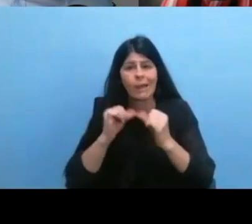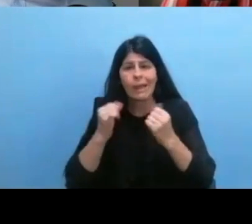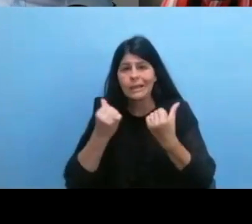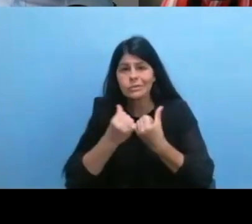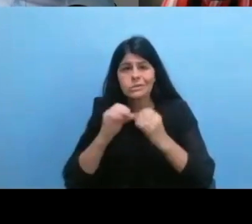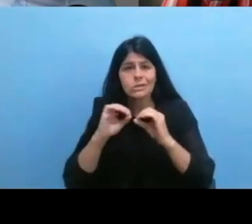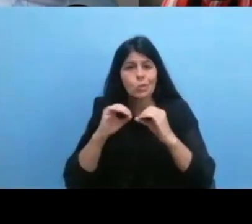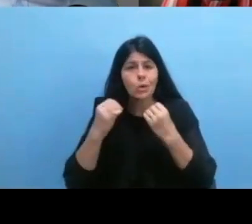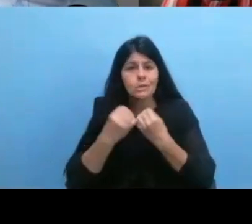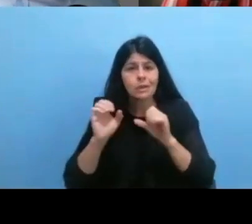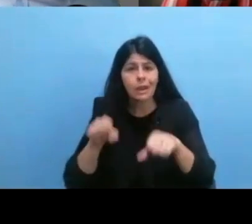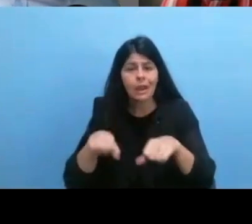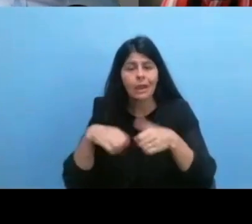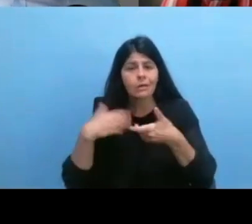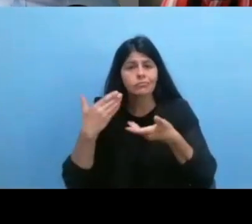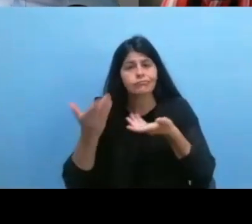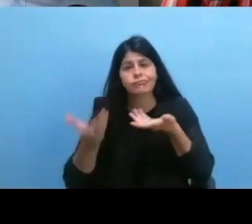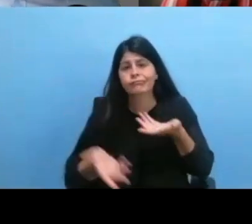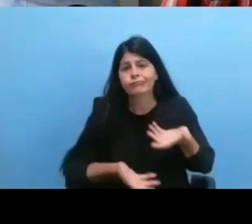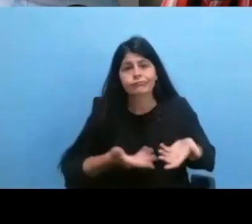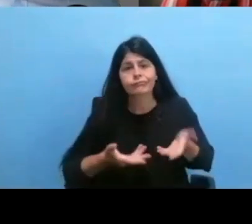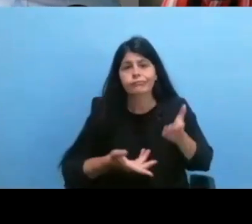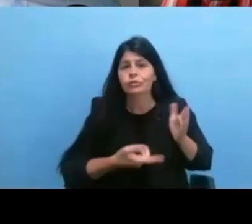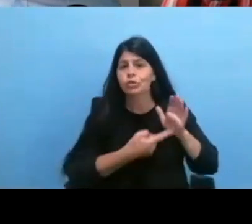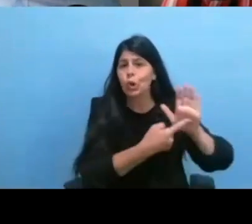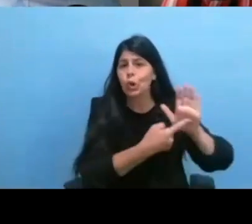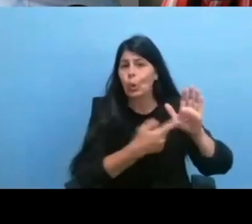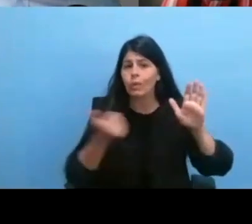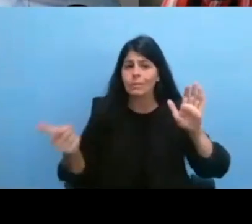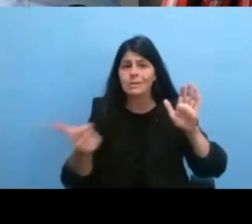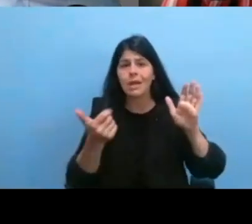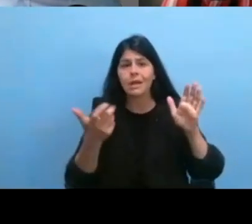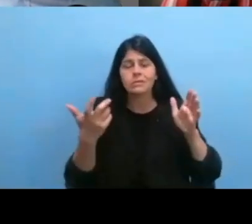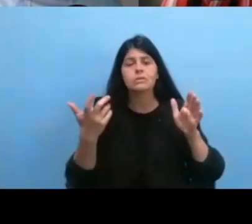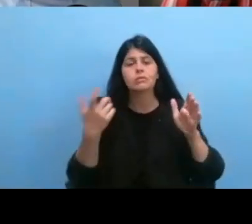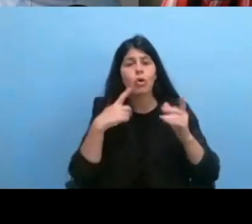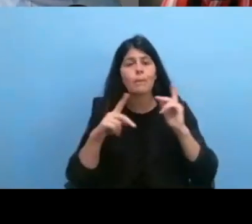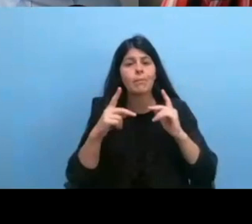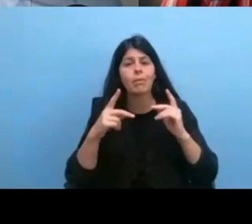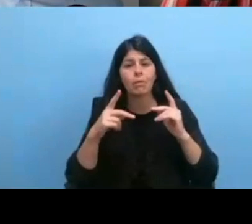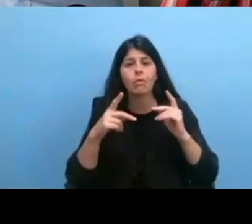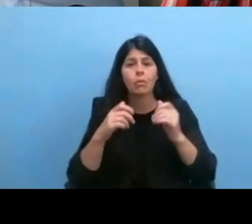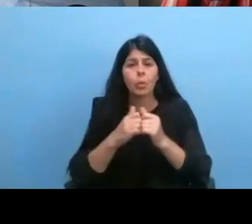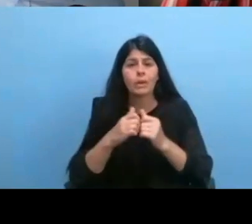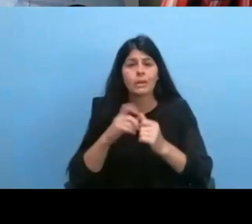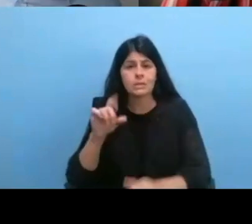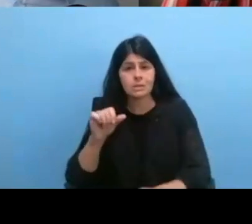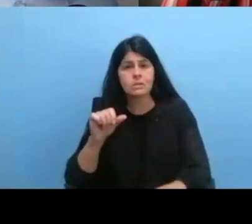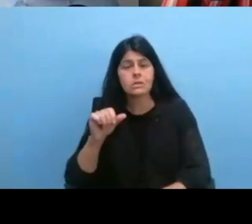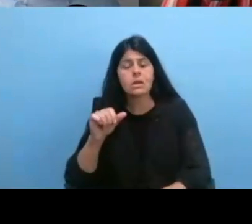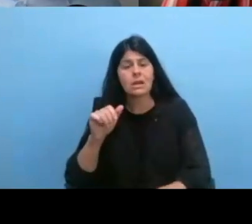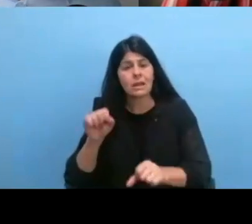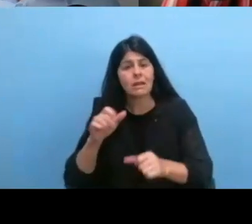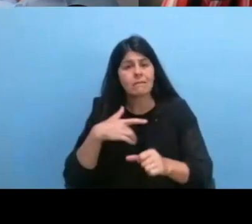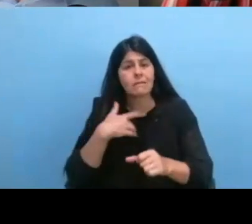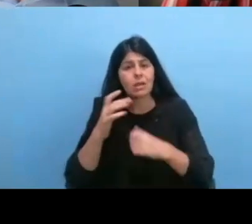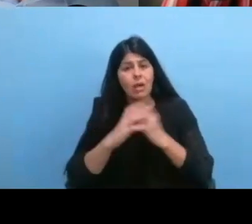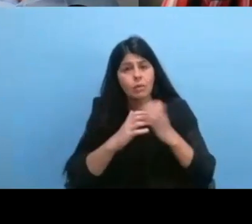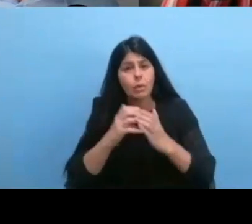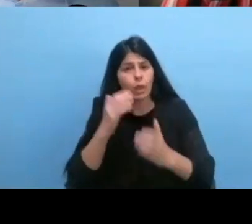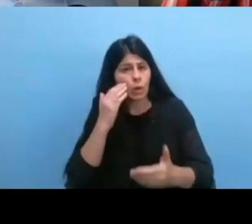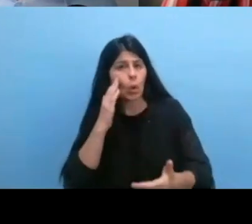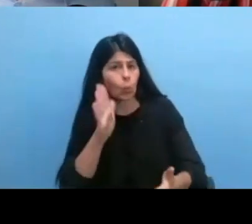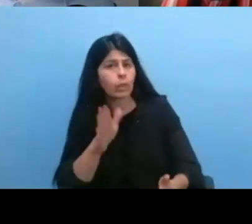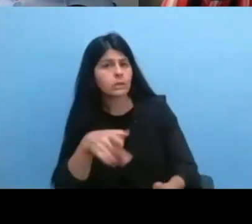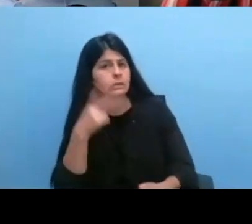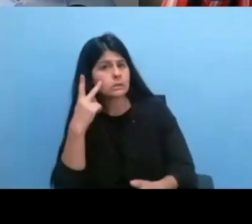present themselves so that people with disabilities feel comfortable and know that they're going to see an equitable process? Yeah, I